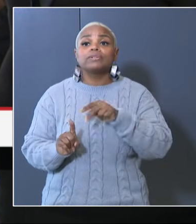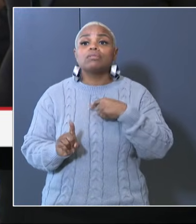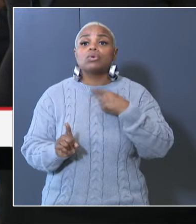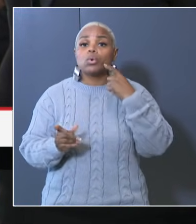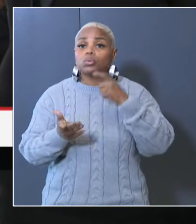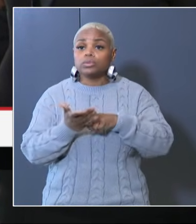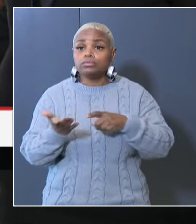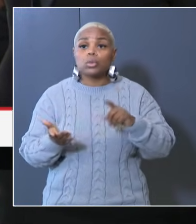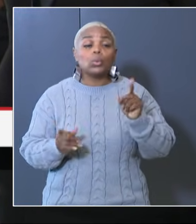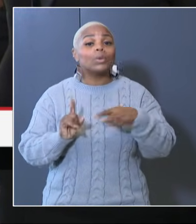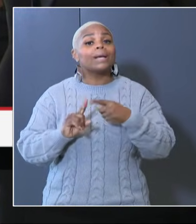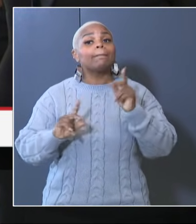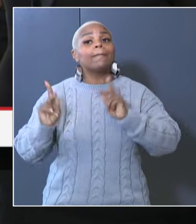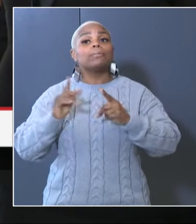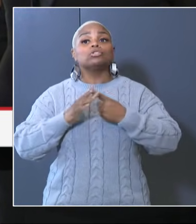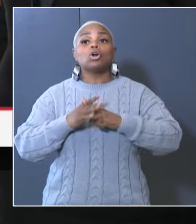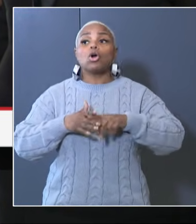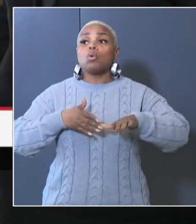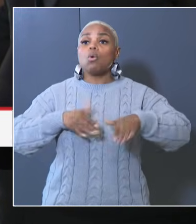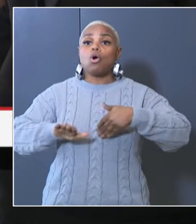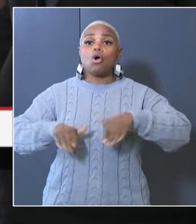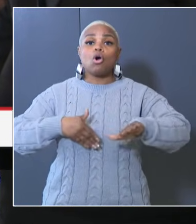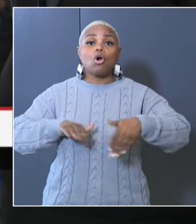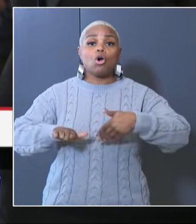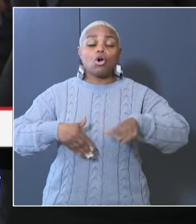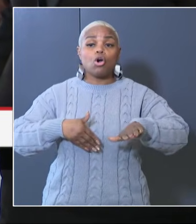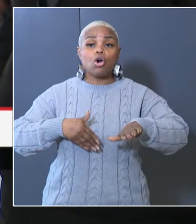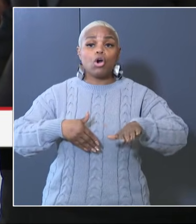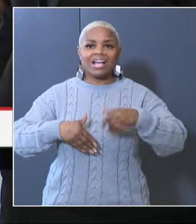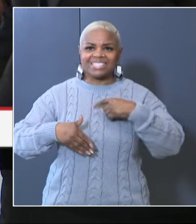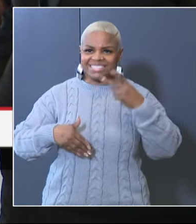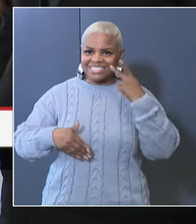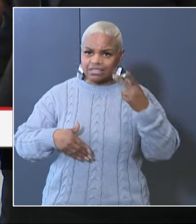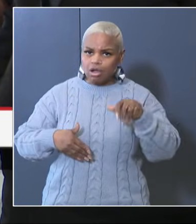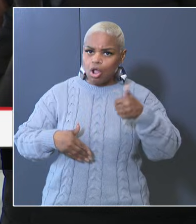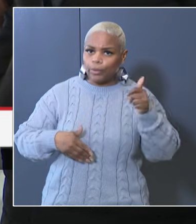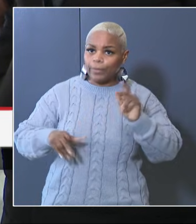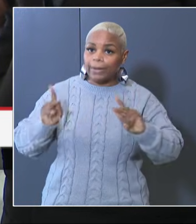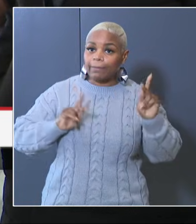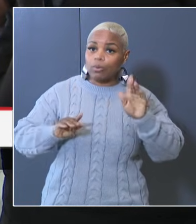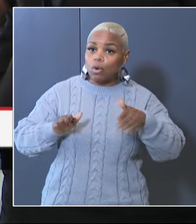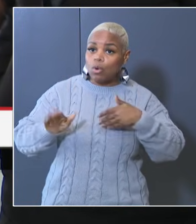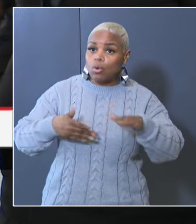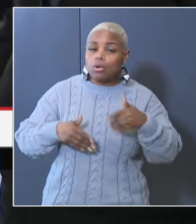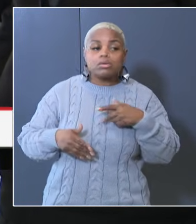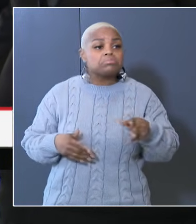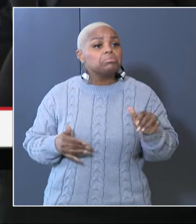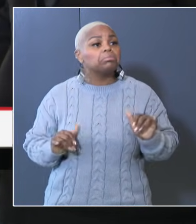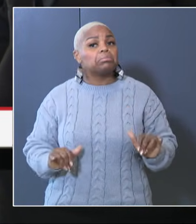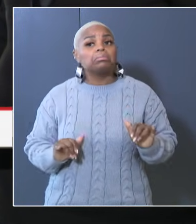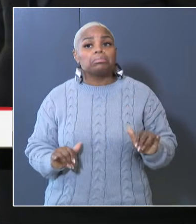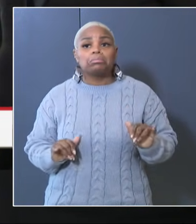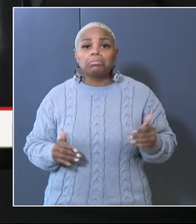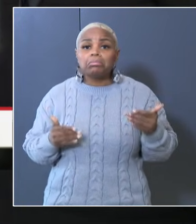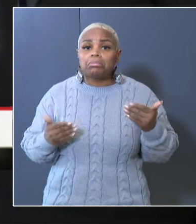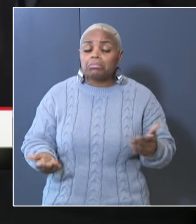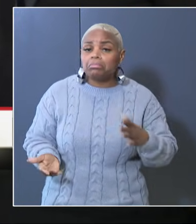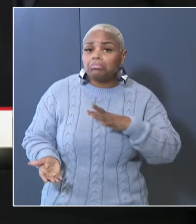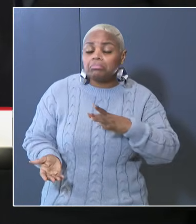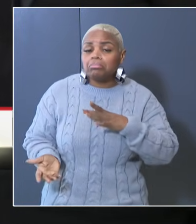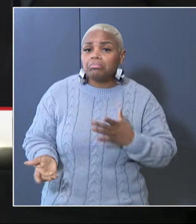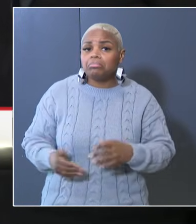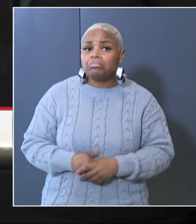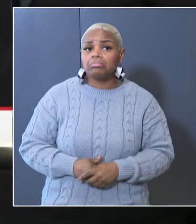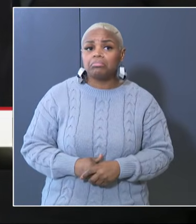they see that people are moving around, and getting to school is